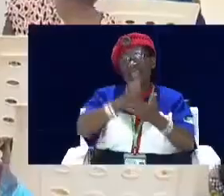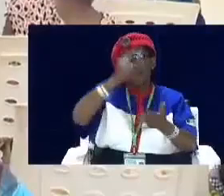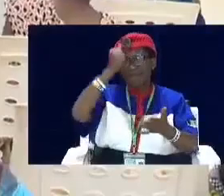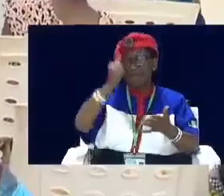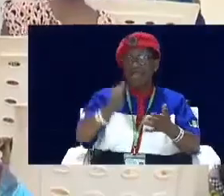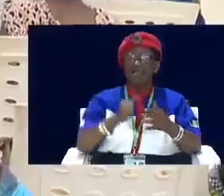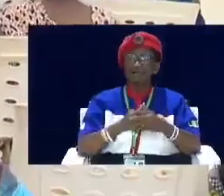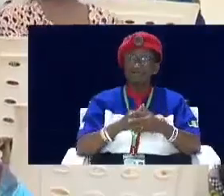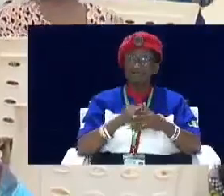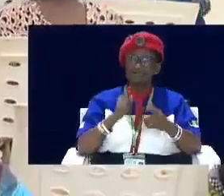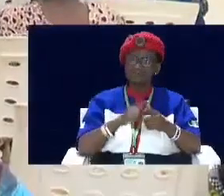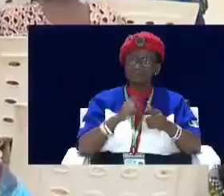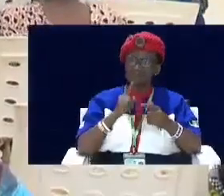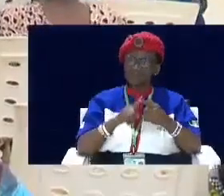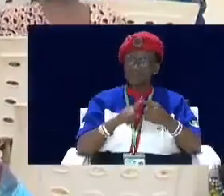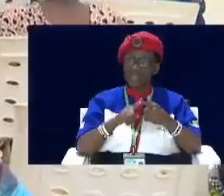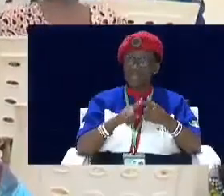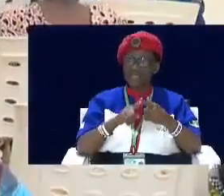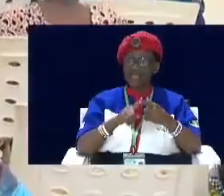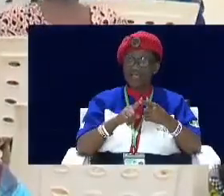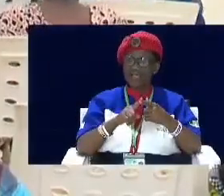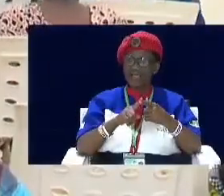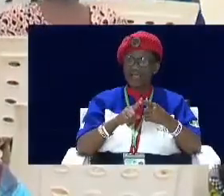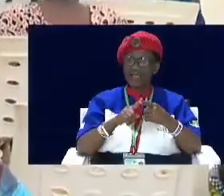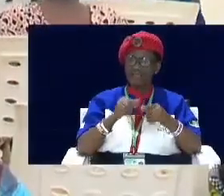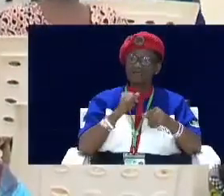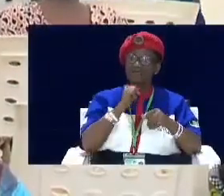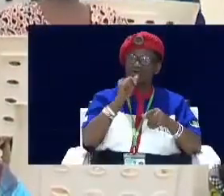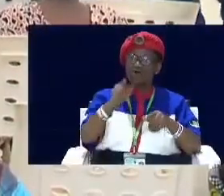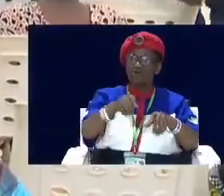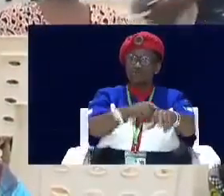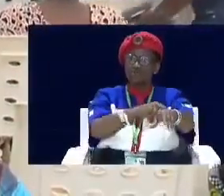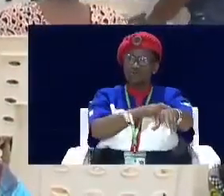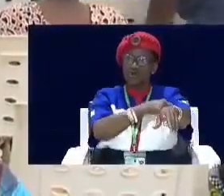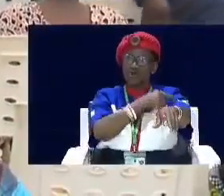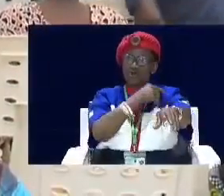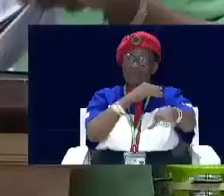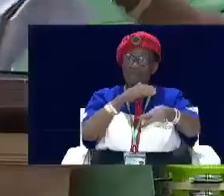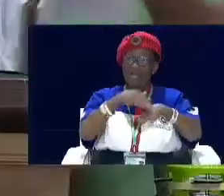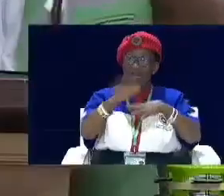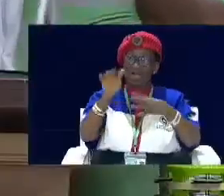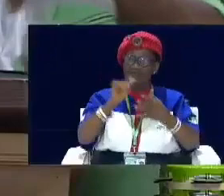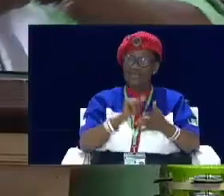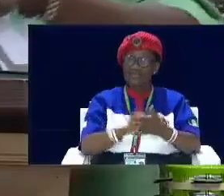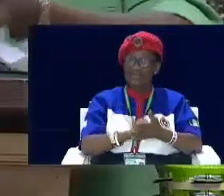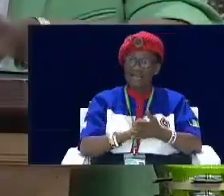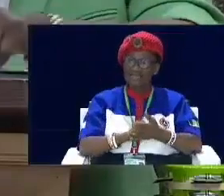And then, not long after that. Laipe, laijina si yen.